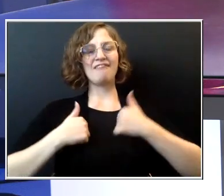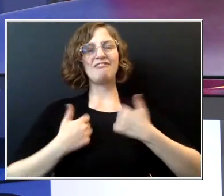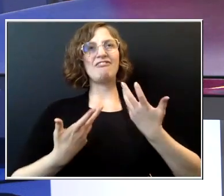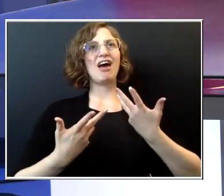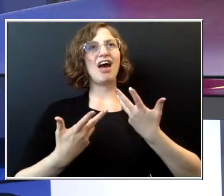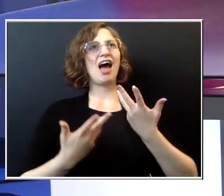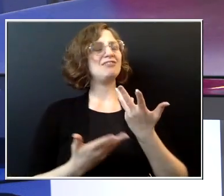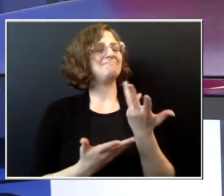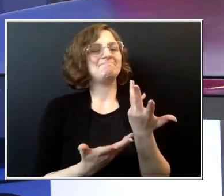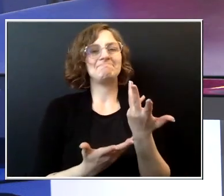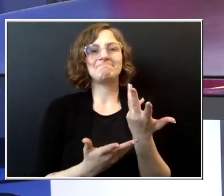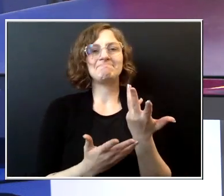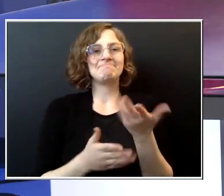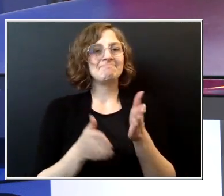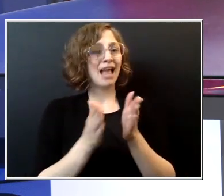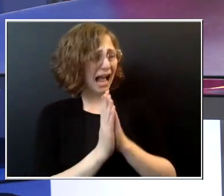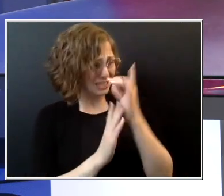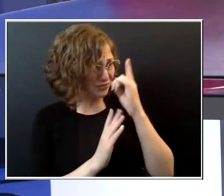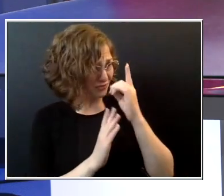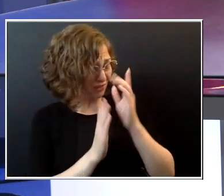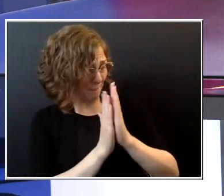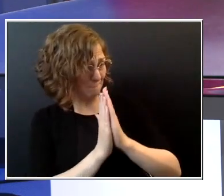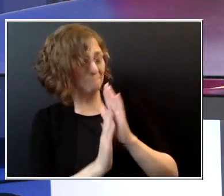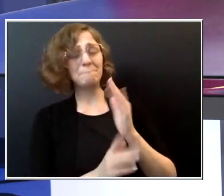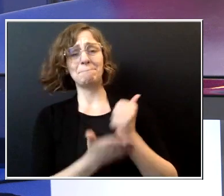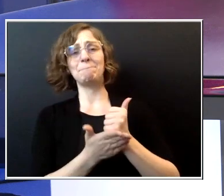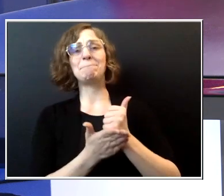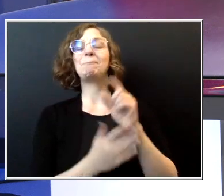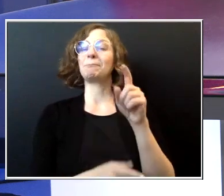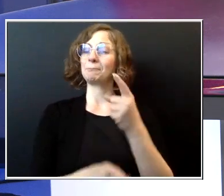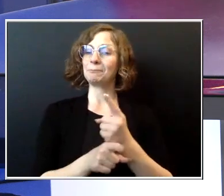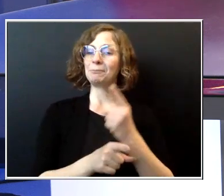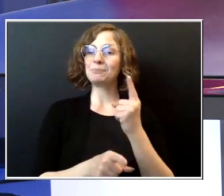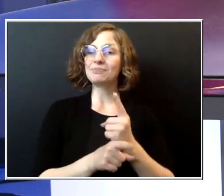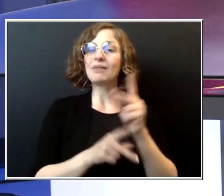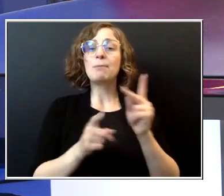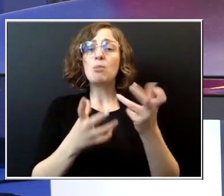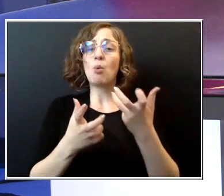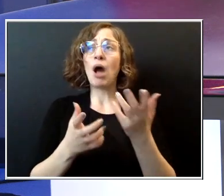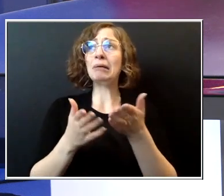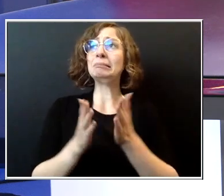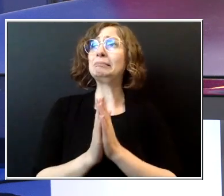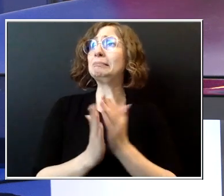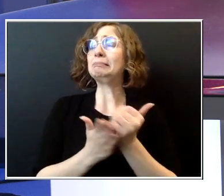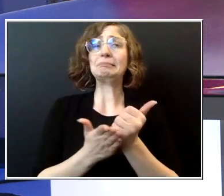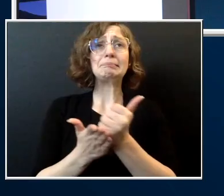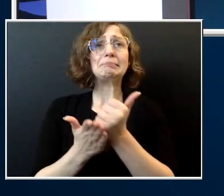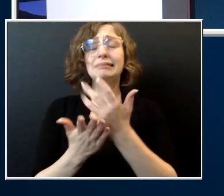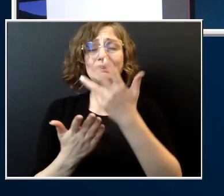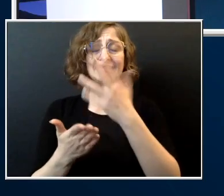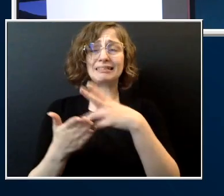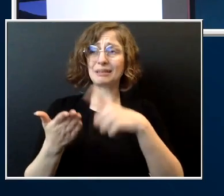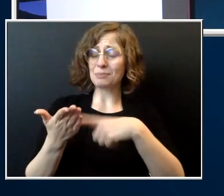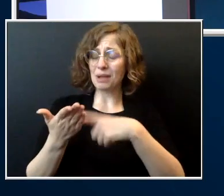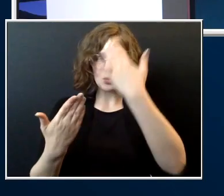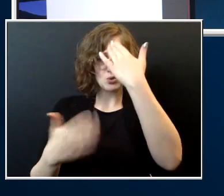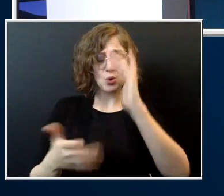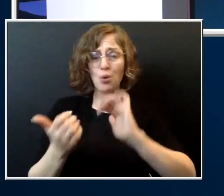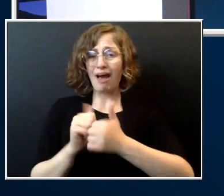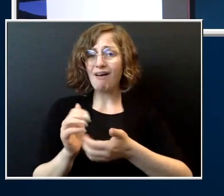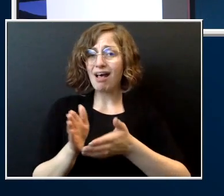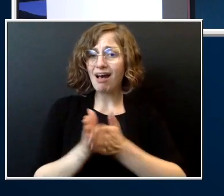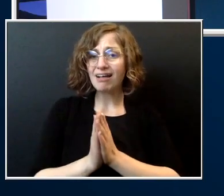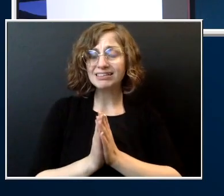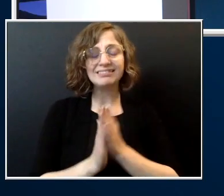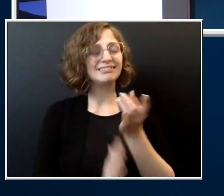help. Yes. So important, because people want to help and they don't always know how to do it. So never hesitate to do that. Dr. Nye, I know it's always great to be